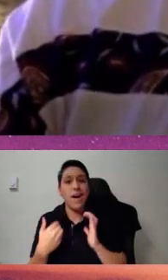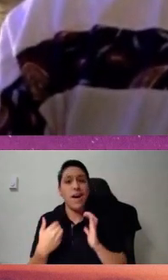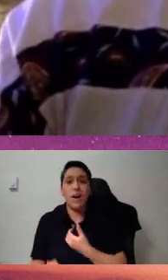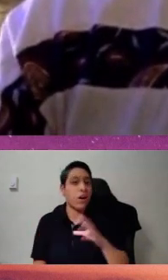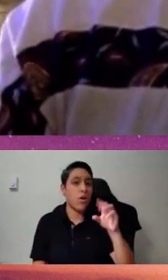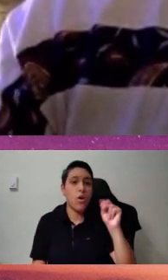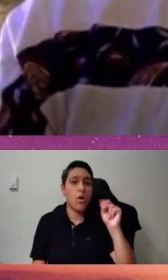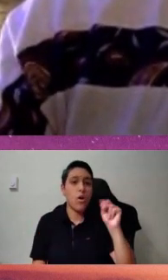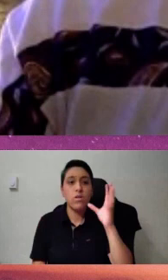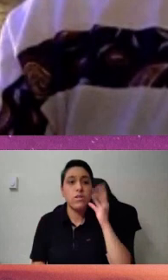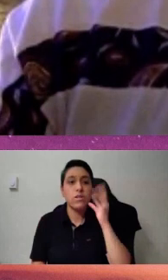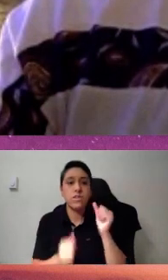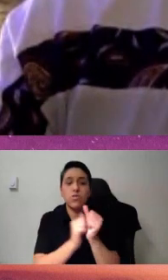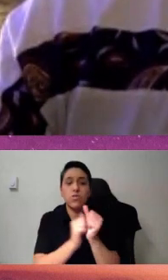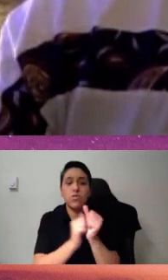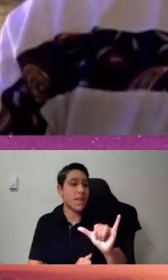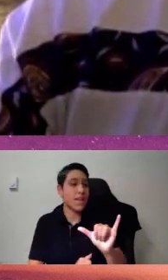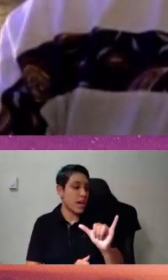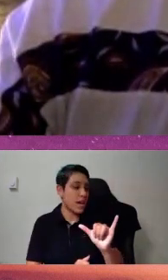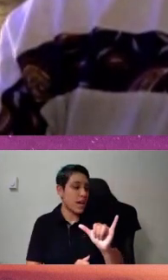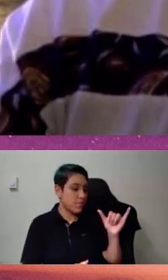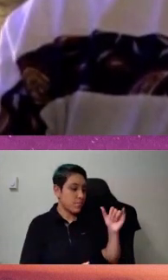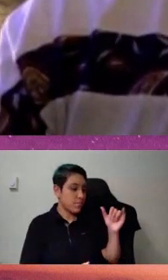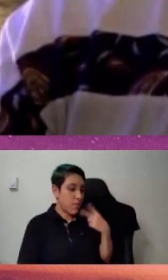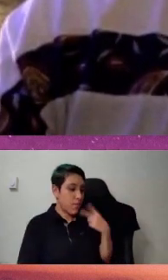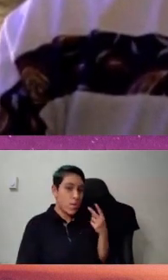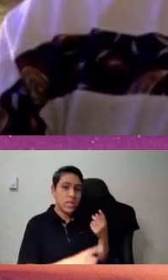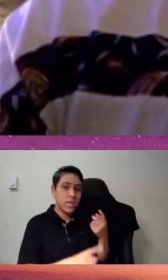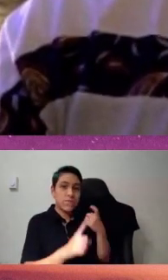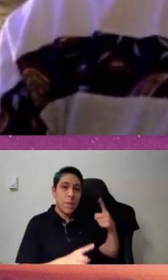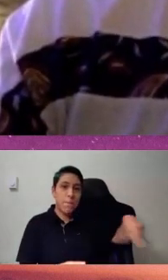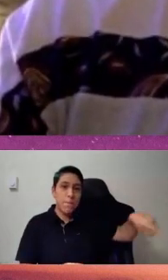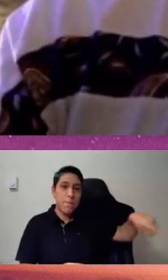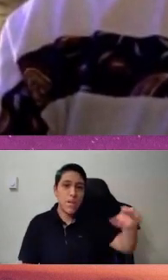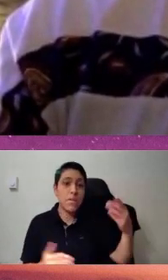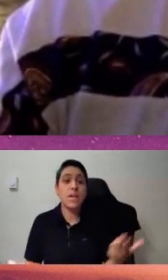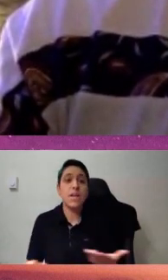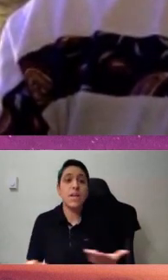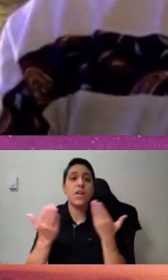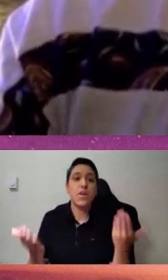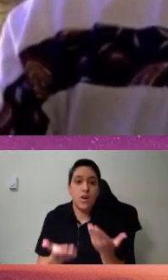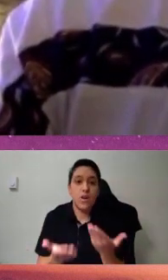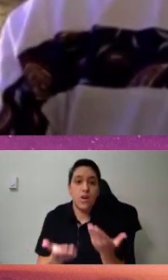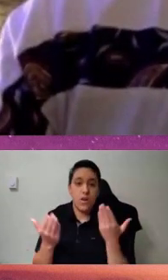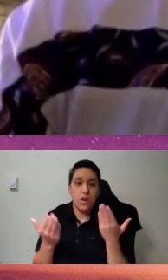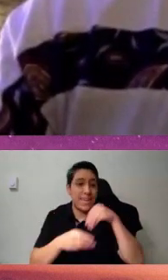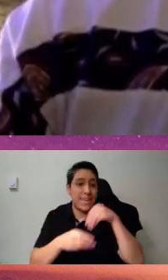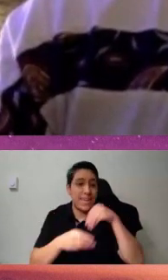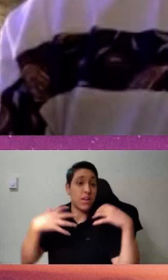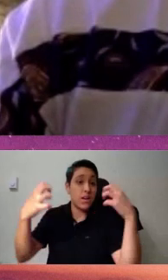calling here today that are speaking, and those of us even, in audience.